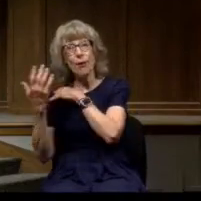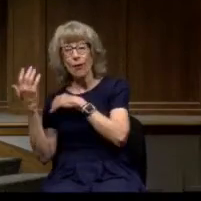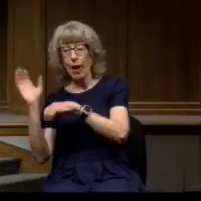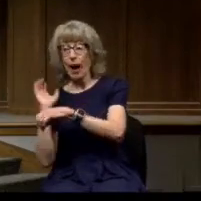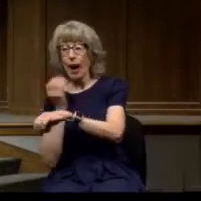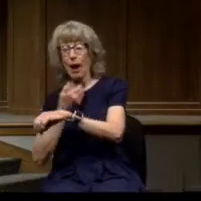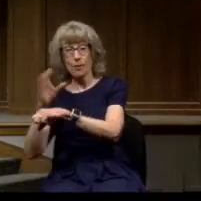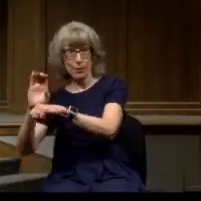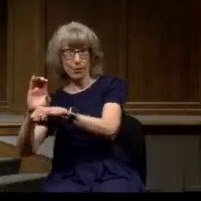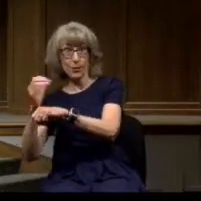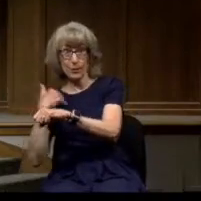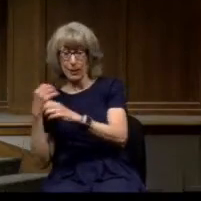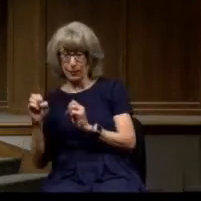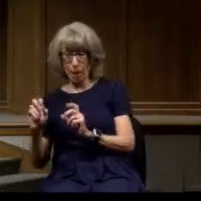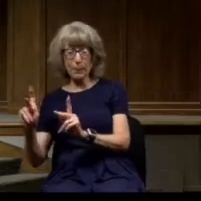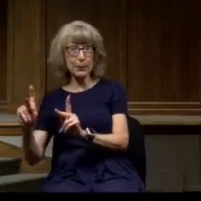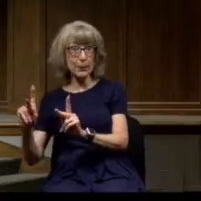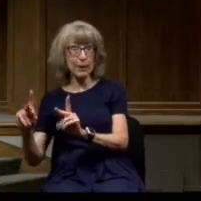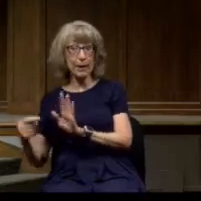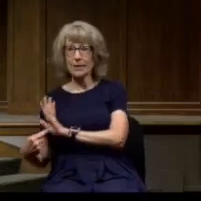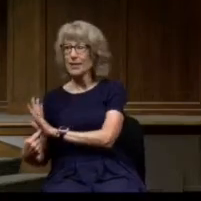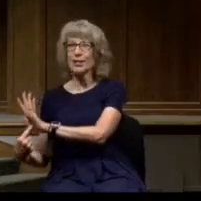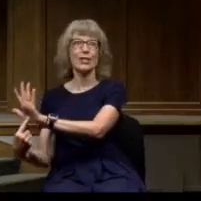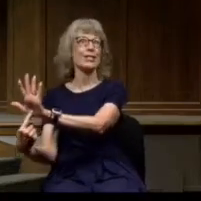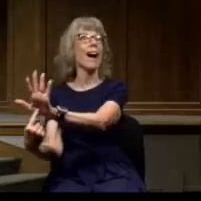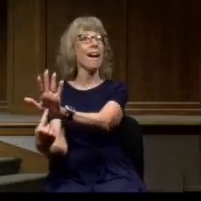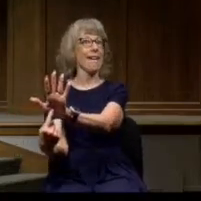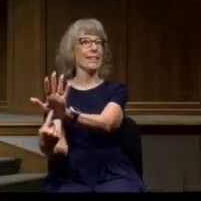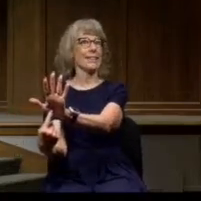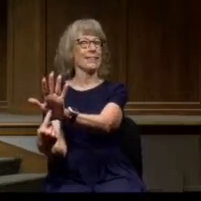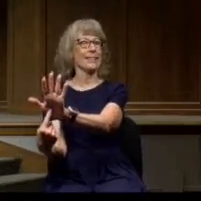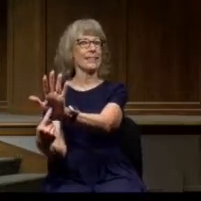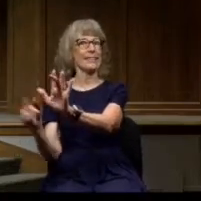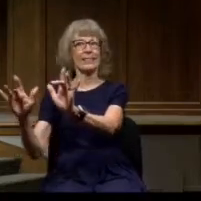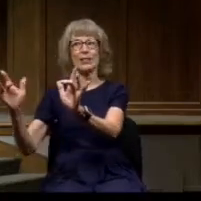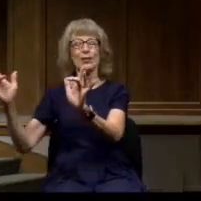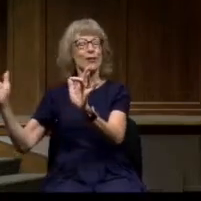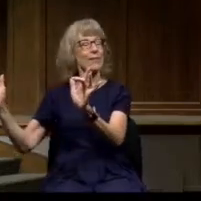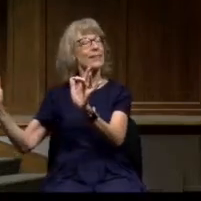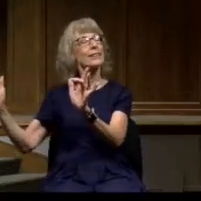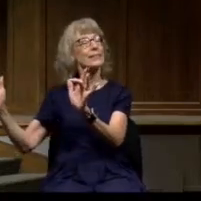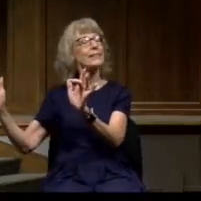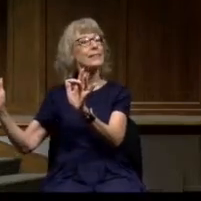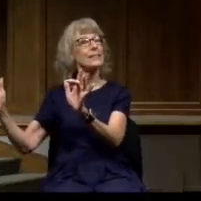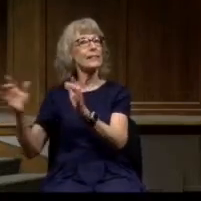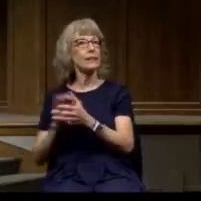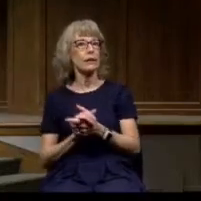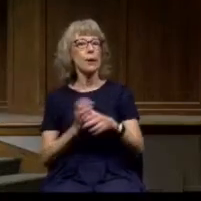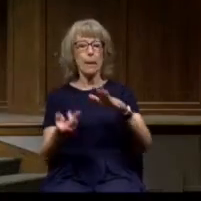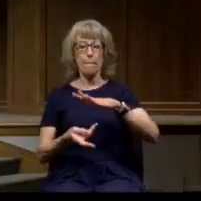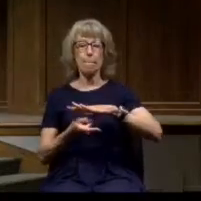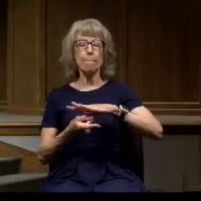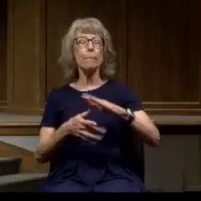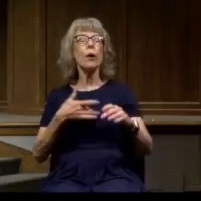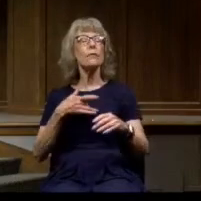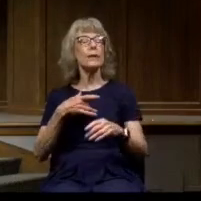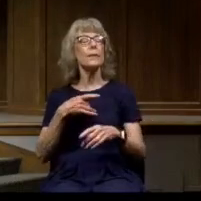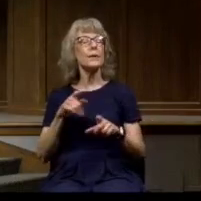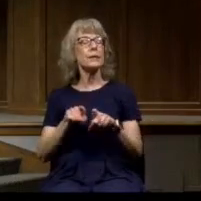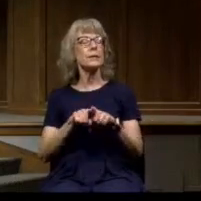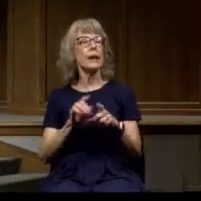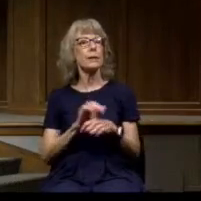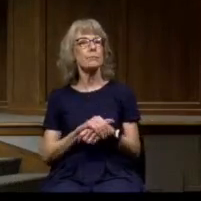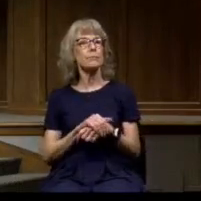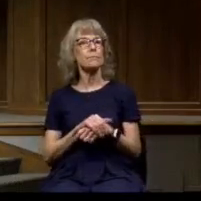church to shine. In fact, Paul agreed. He had the same sentiment. He believed that the church